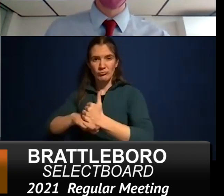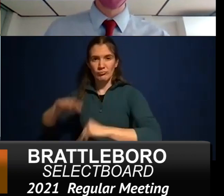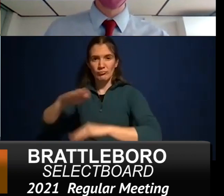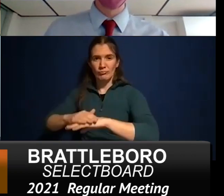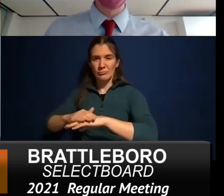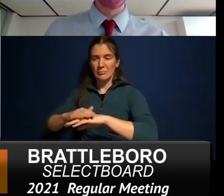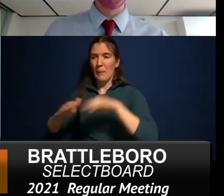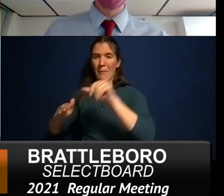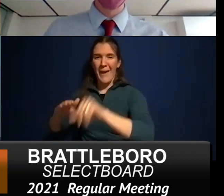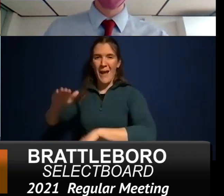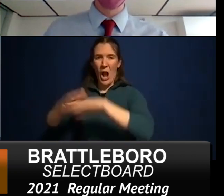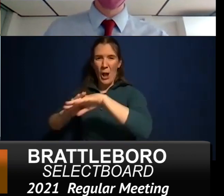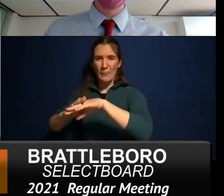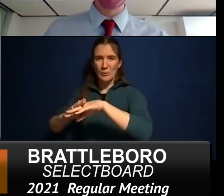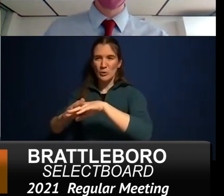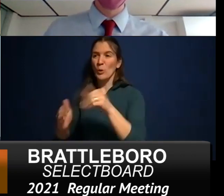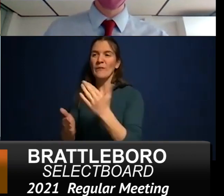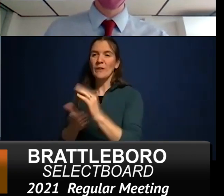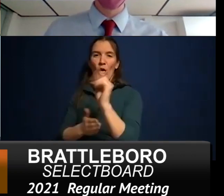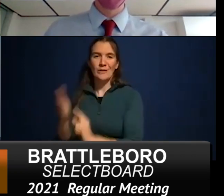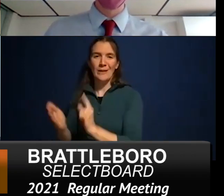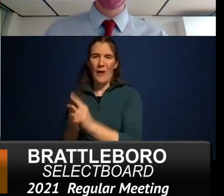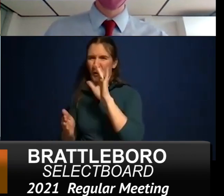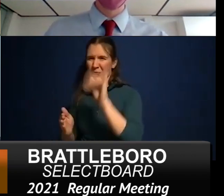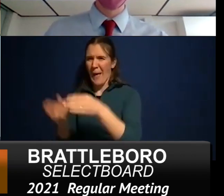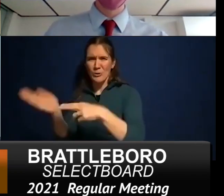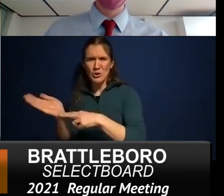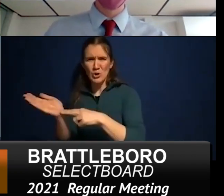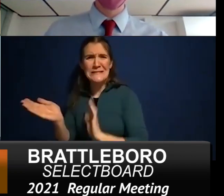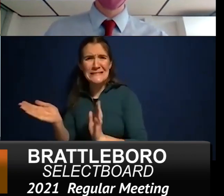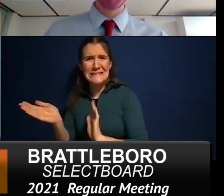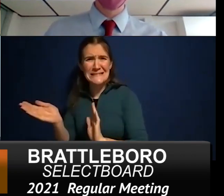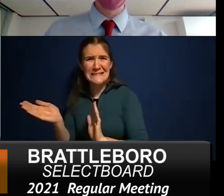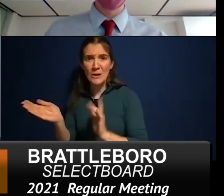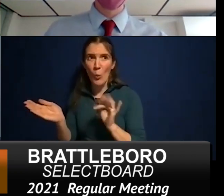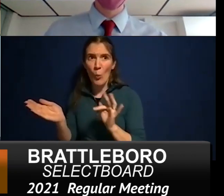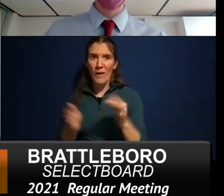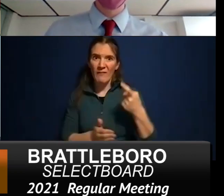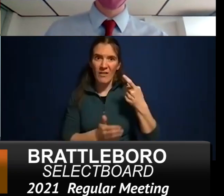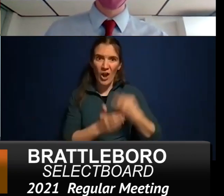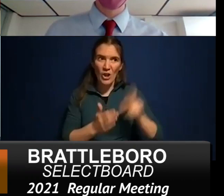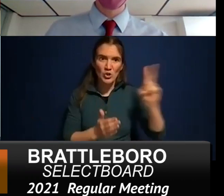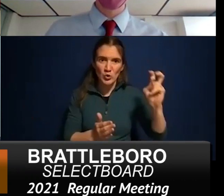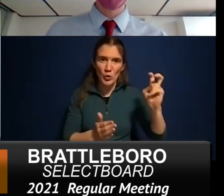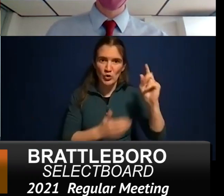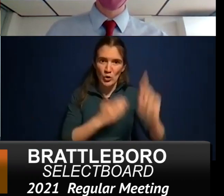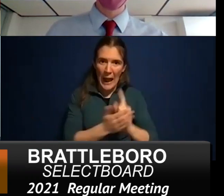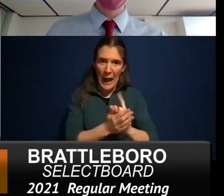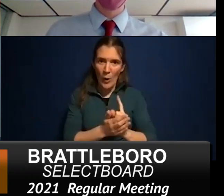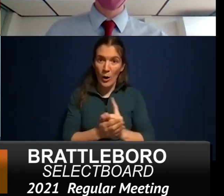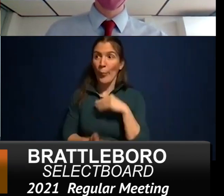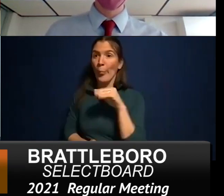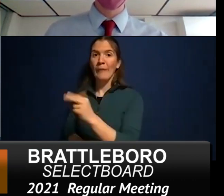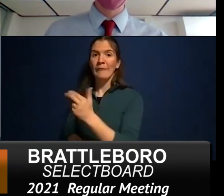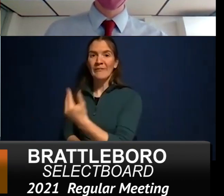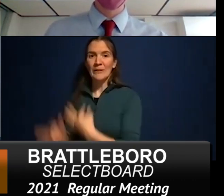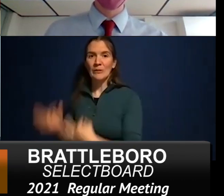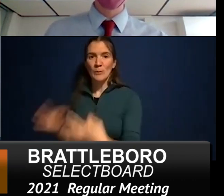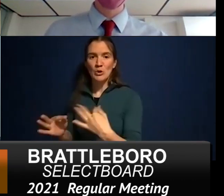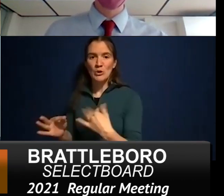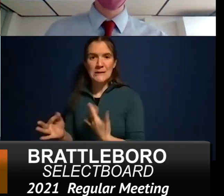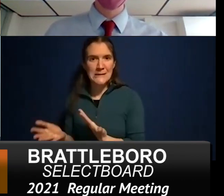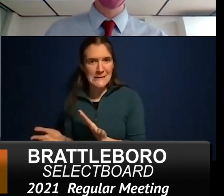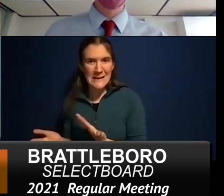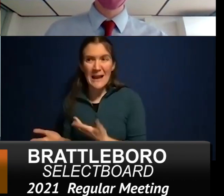you can only get $15 an hour for that person. Like, what if that person costs like $200 an hour? And it's not something that's